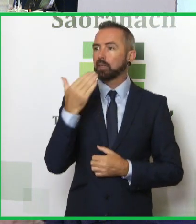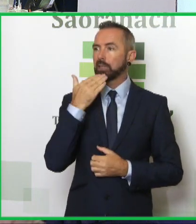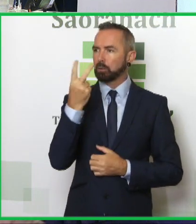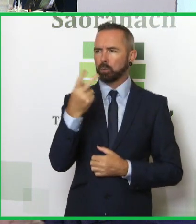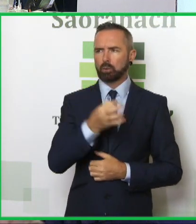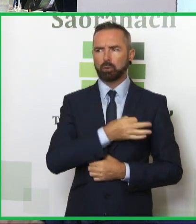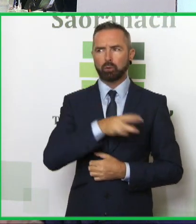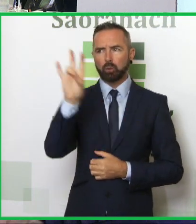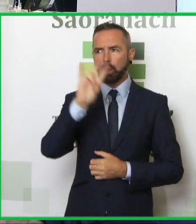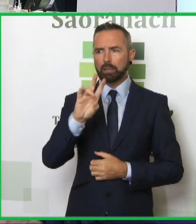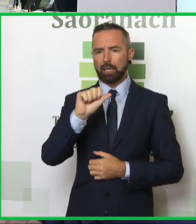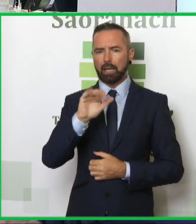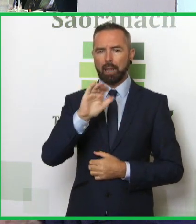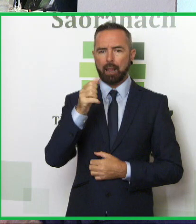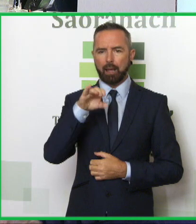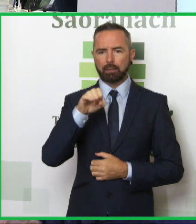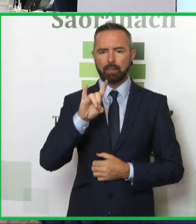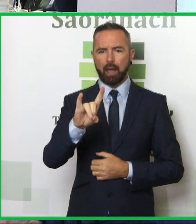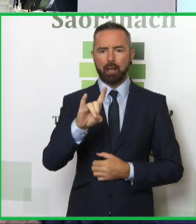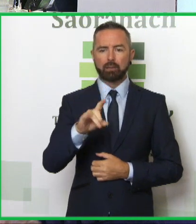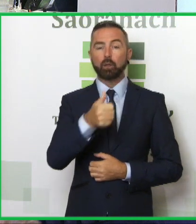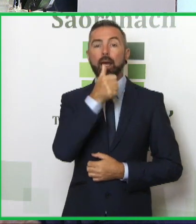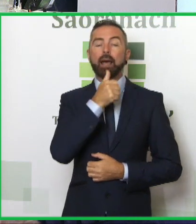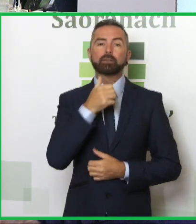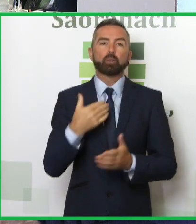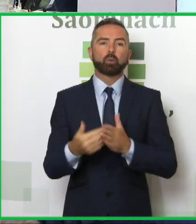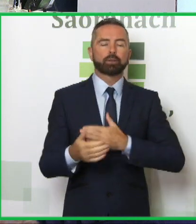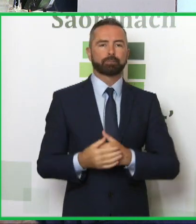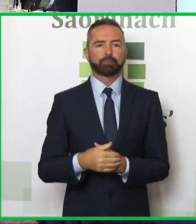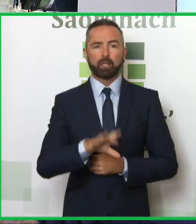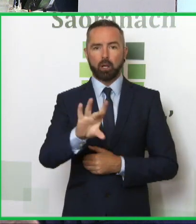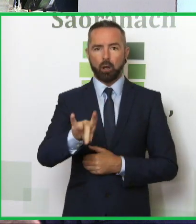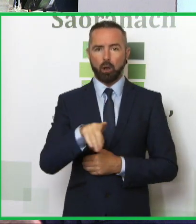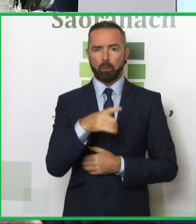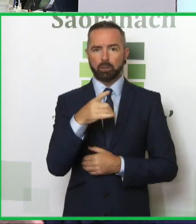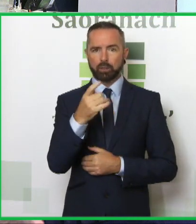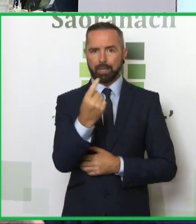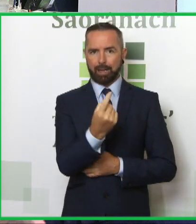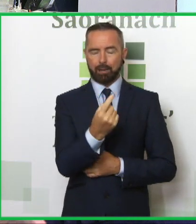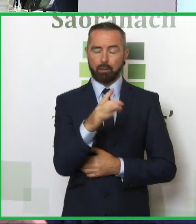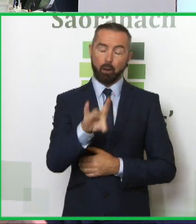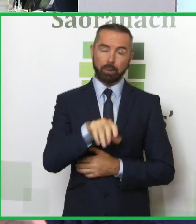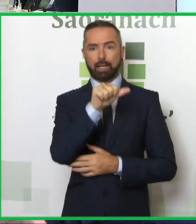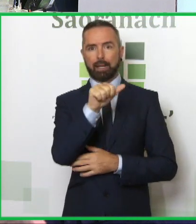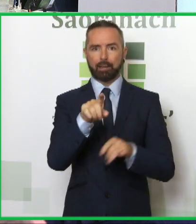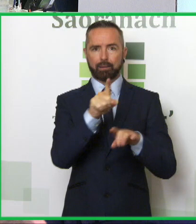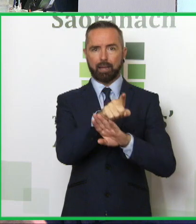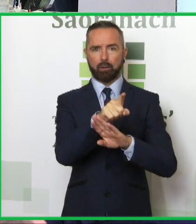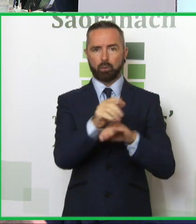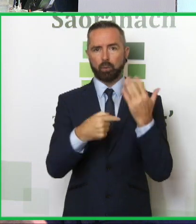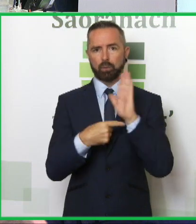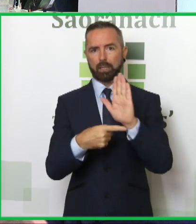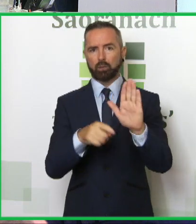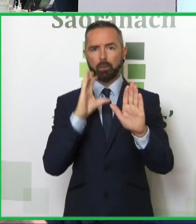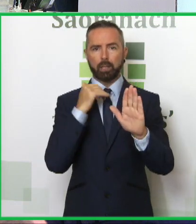good questions, Alana. The answer is as follows, right? So the reason option A, the status quo, is presented to you is